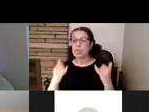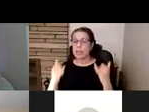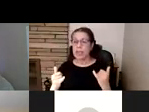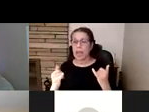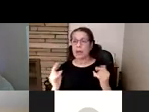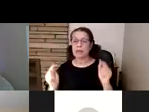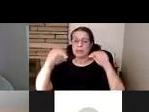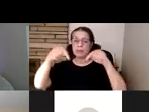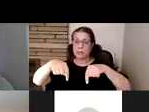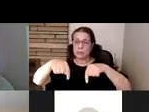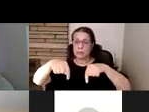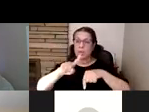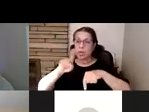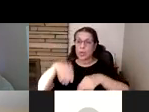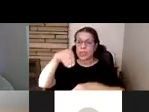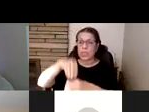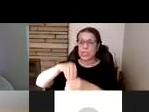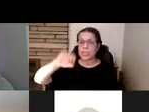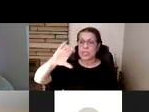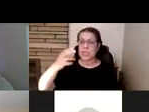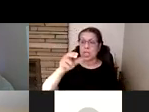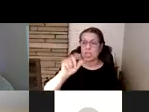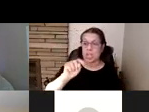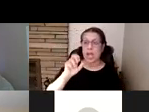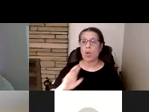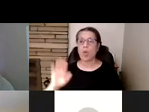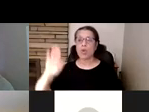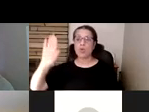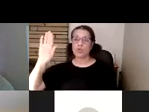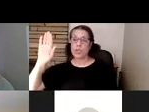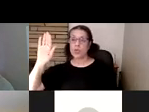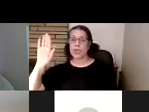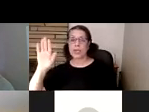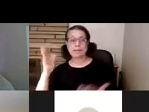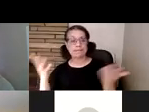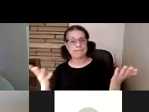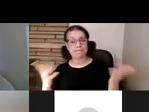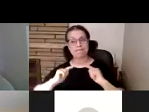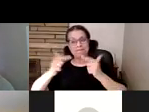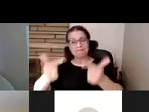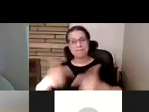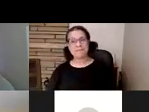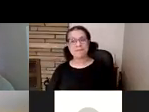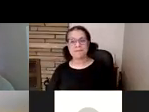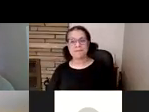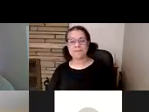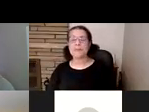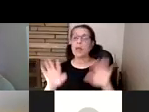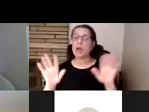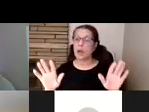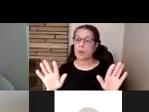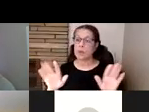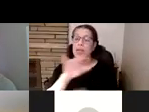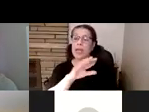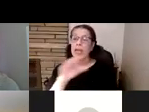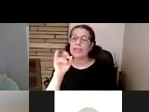questions in the chat or raise their hand if they would like to comment. And if you'd like to